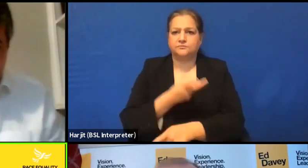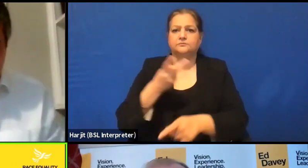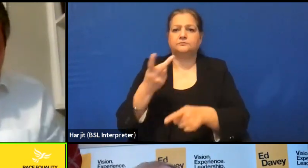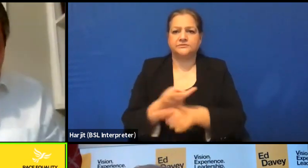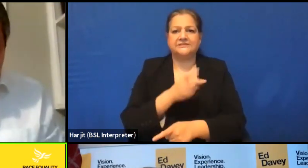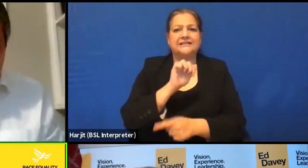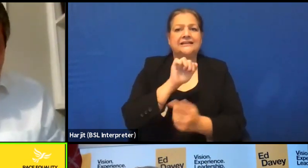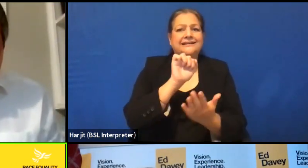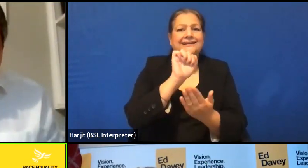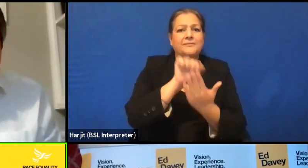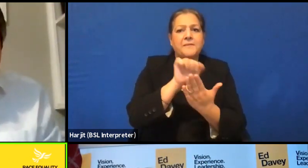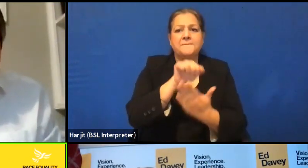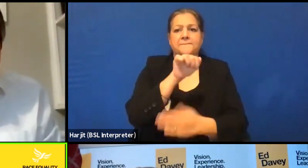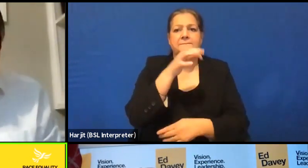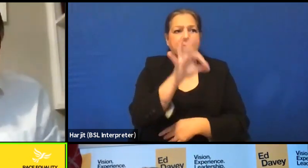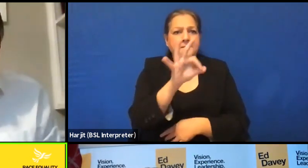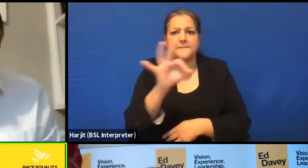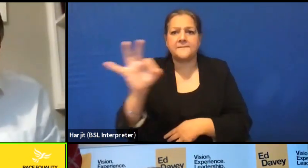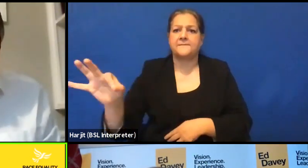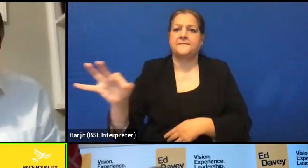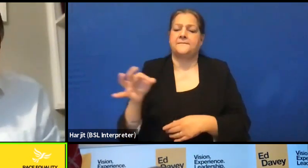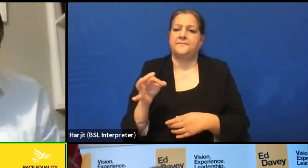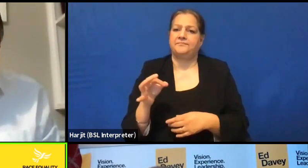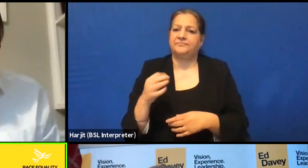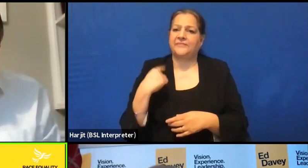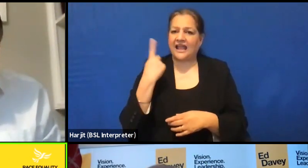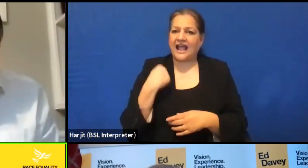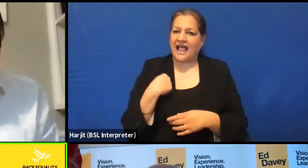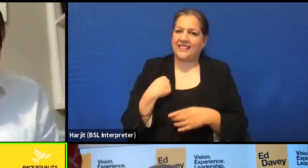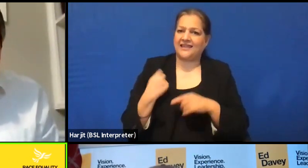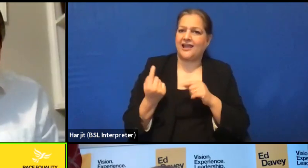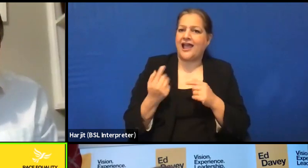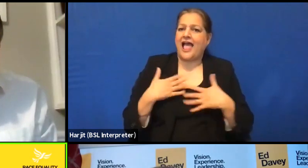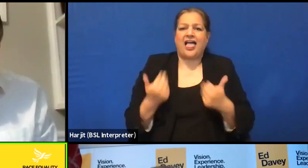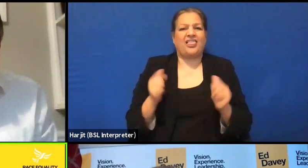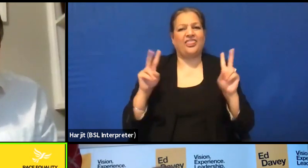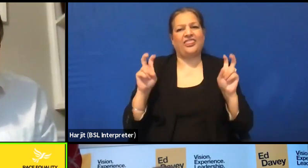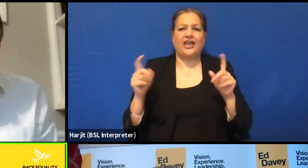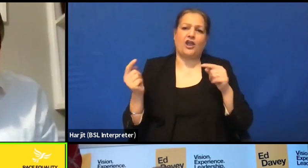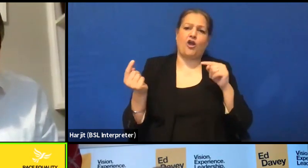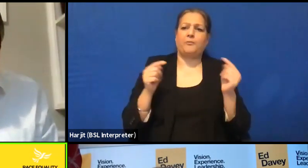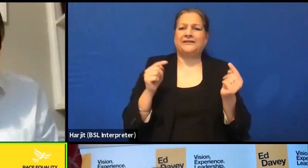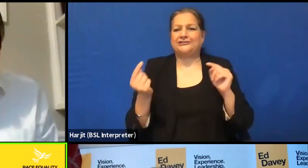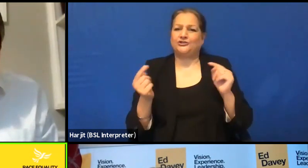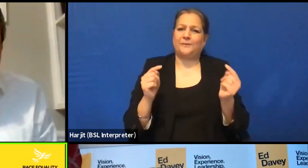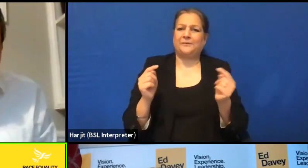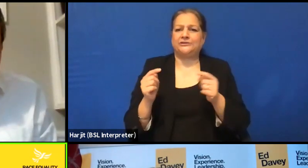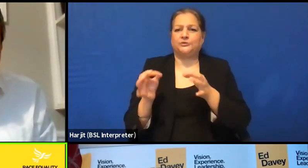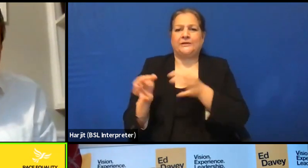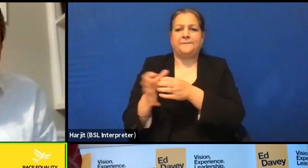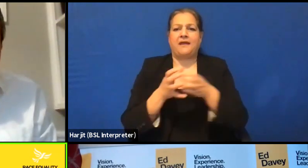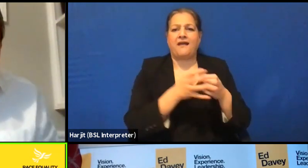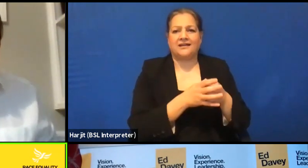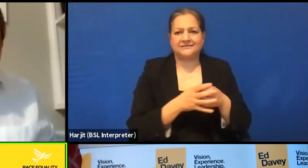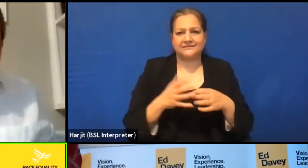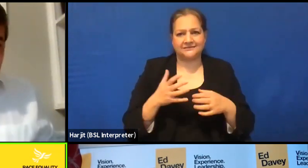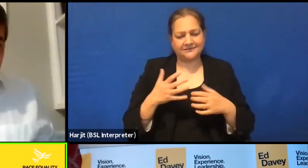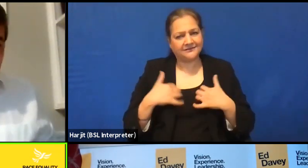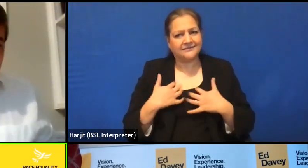a great fan of races to the top, of a little bit of healthy competition between parties. And actually, I would love to